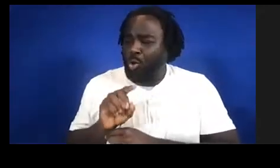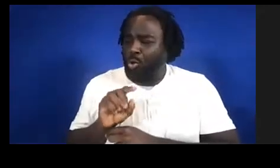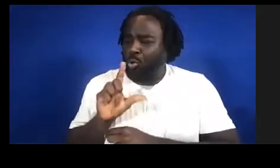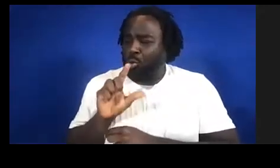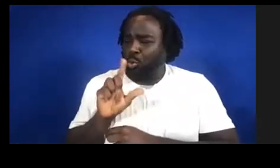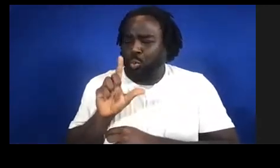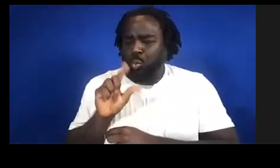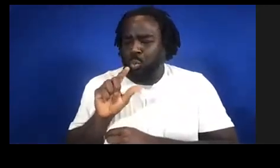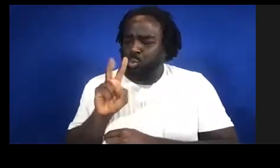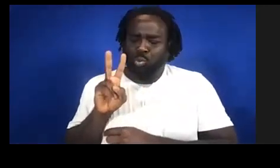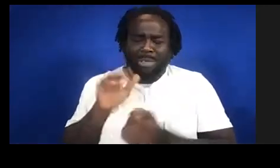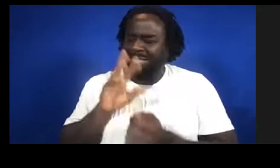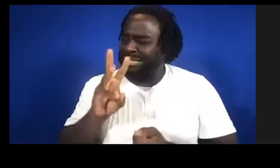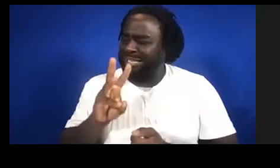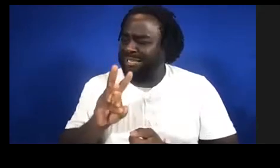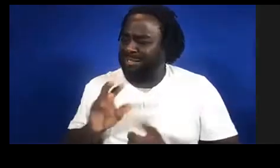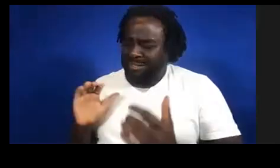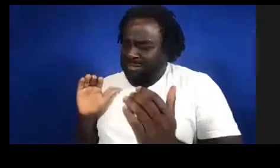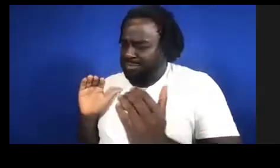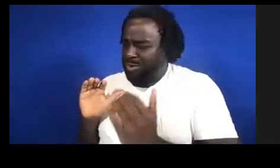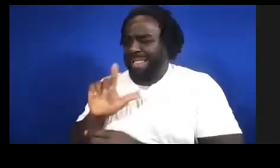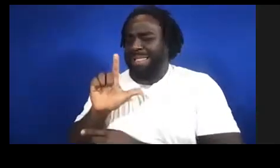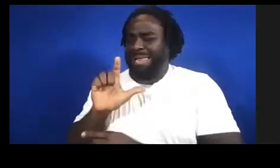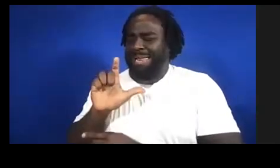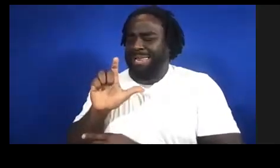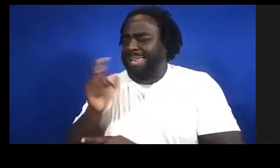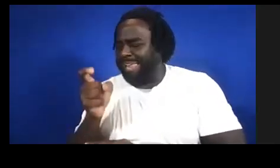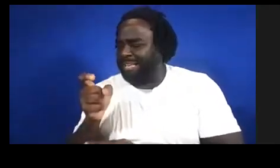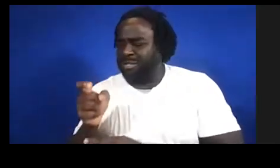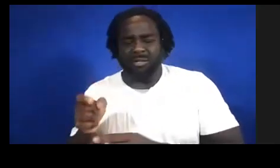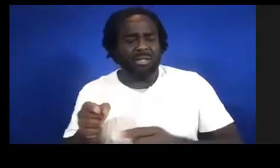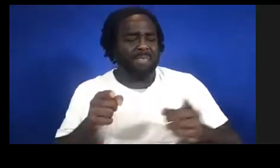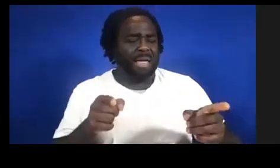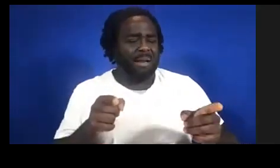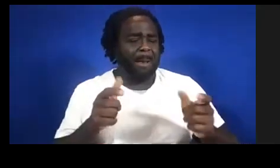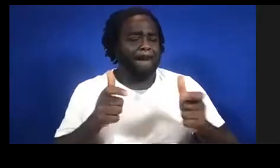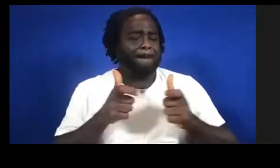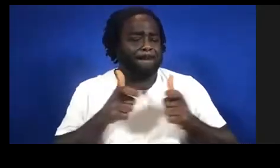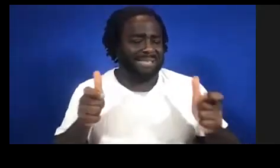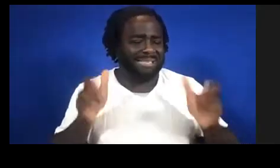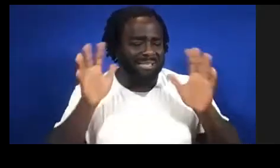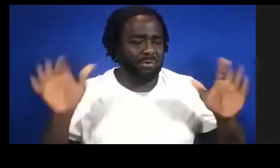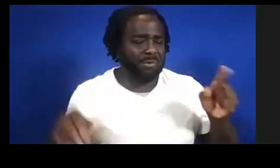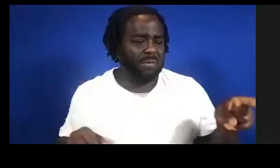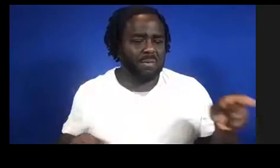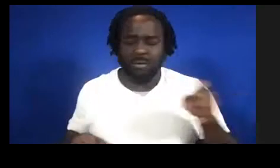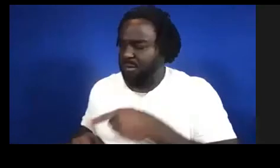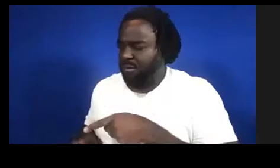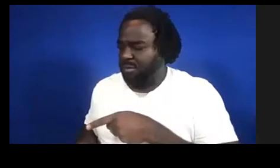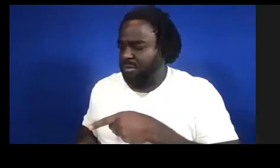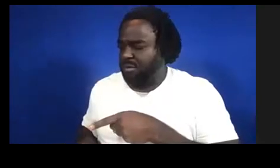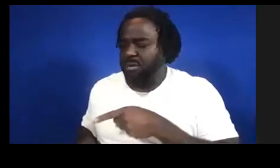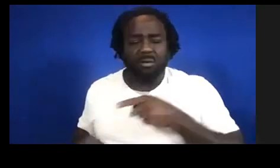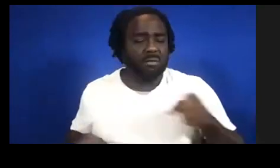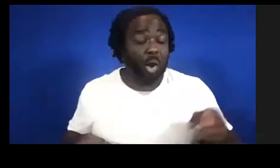you know, I'm in this little Honda Accord. It was like a 2006 little Honda Accord LX. And this